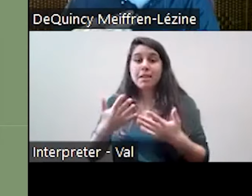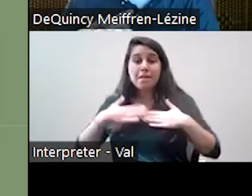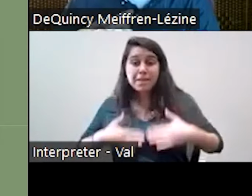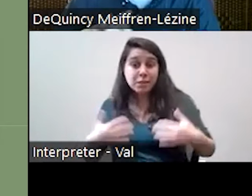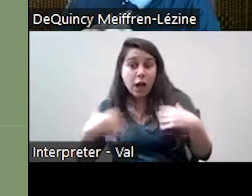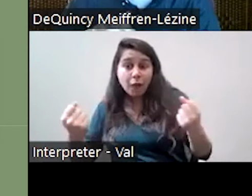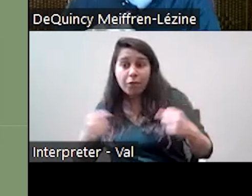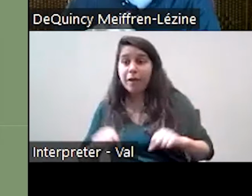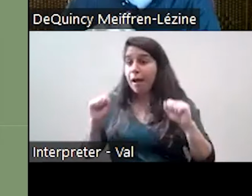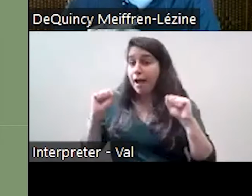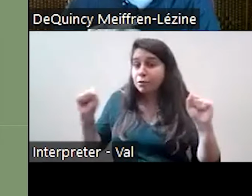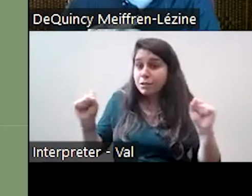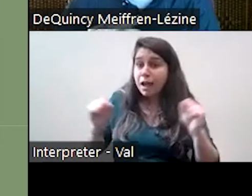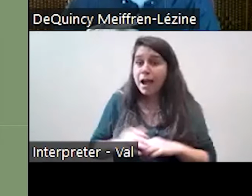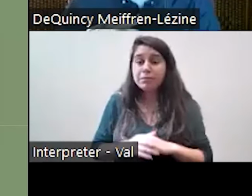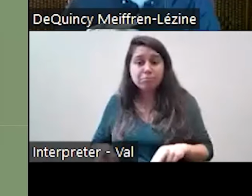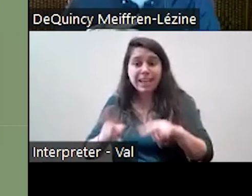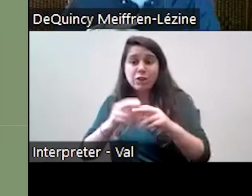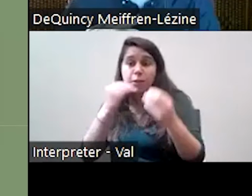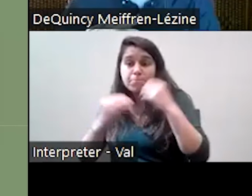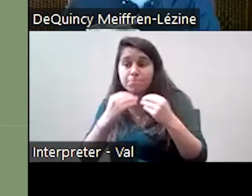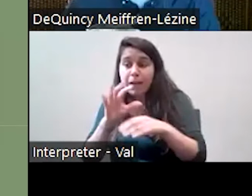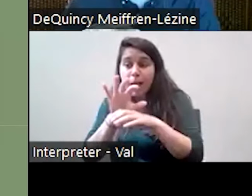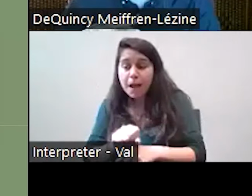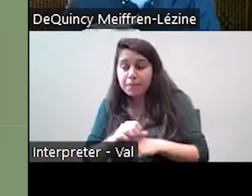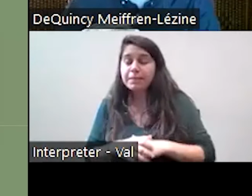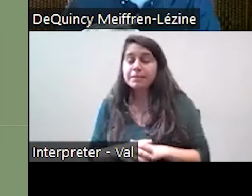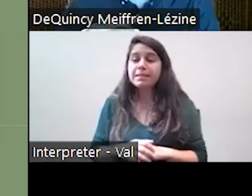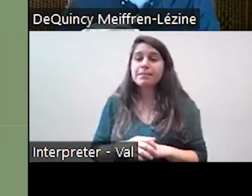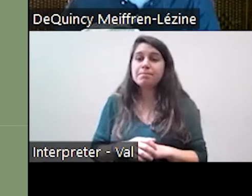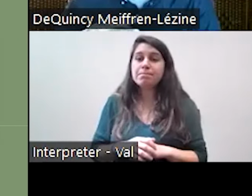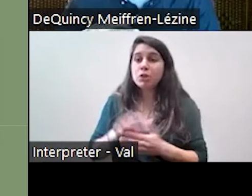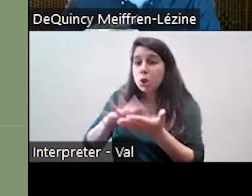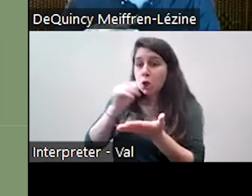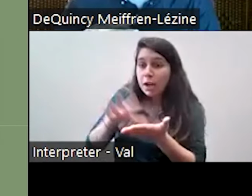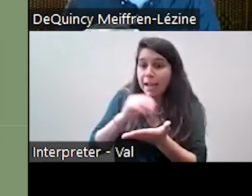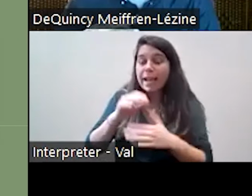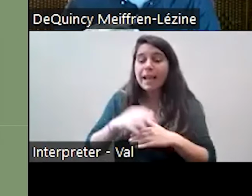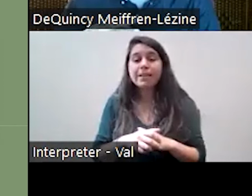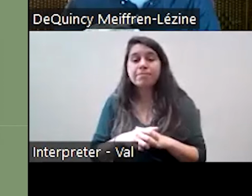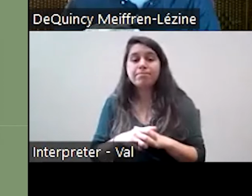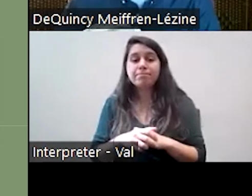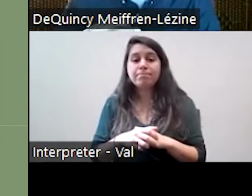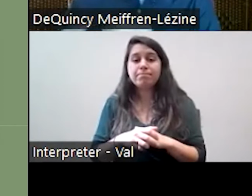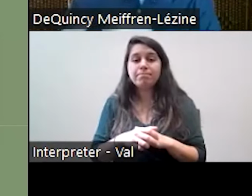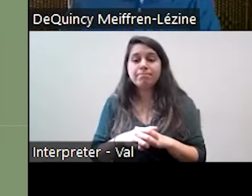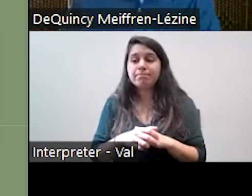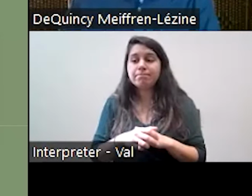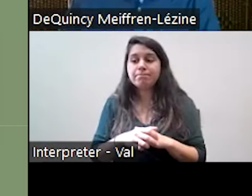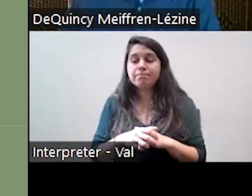with exercise and increased nutrition, perhaps in terms of learning, or in terms